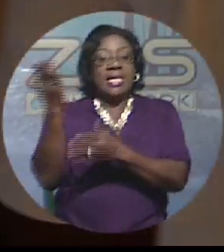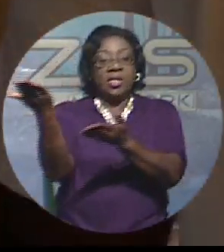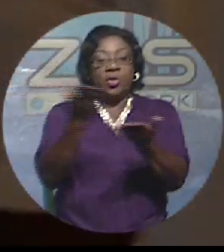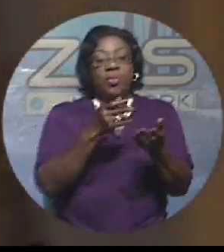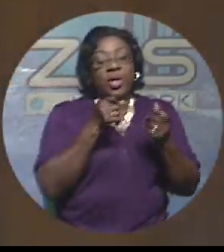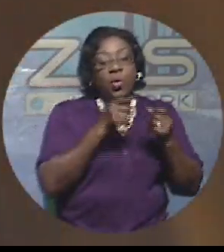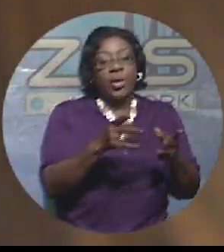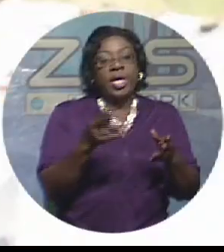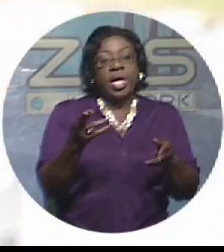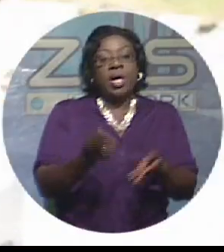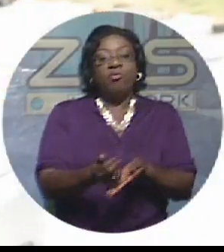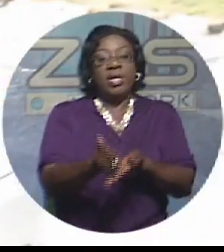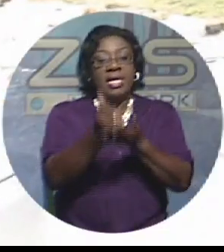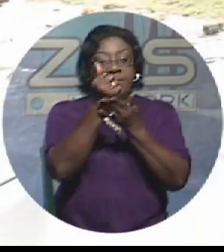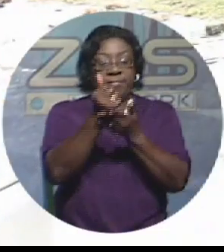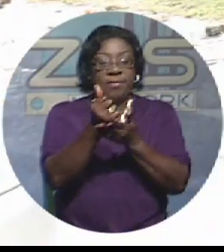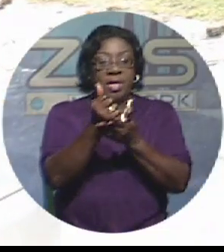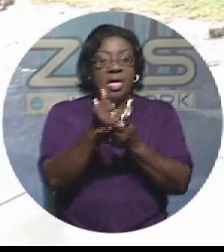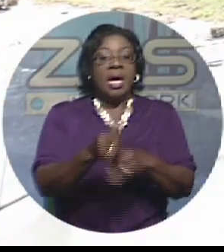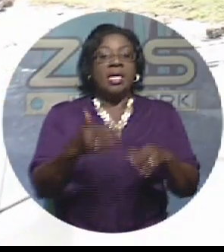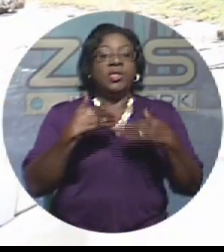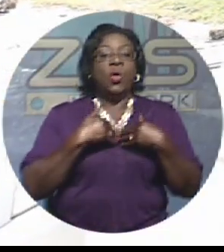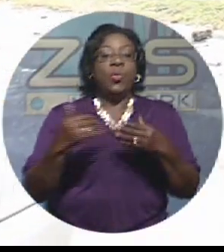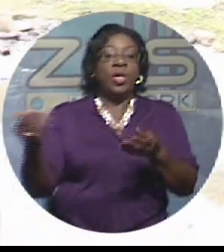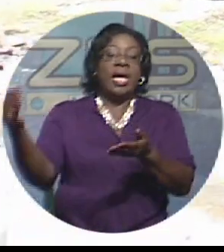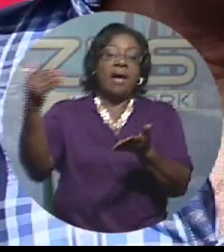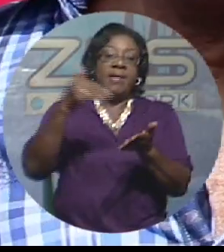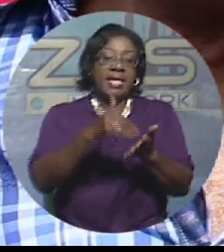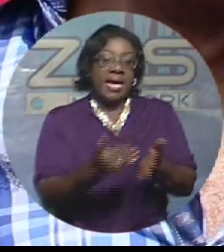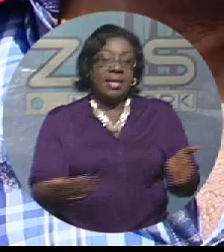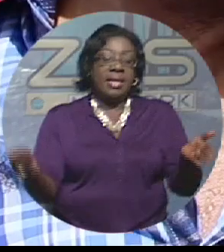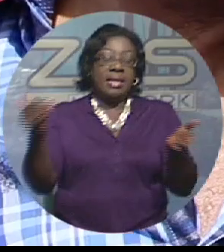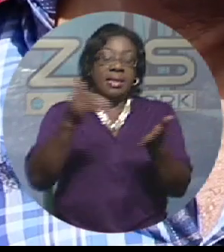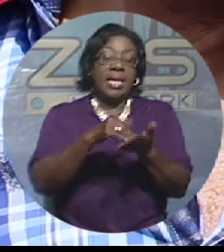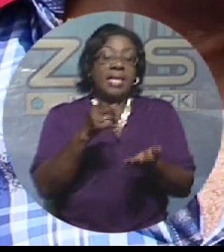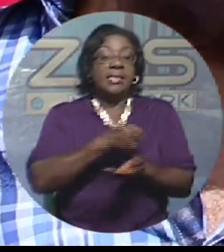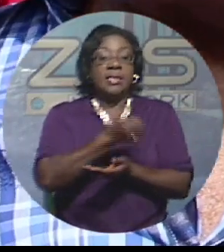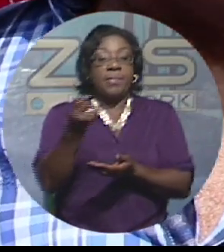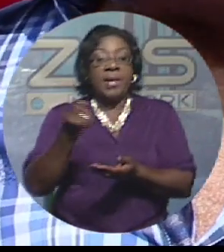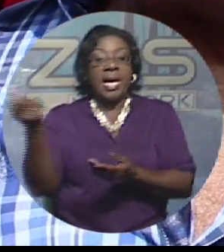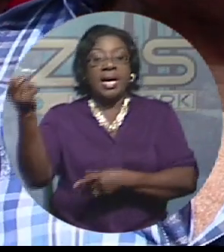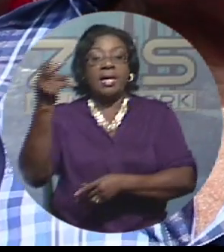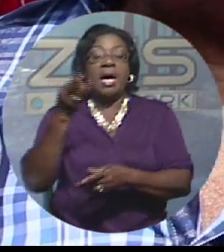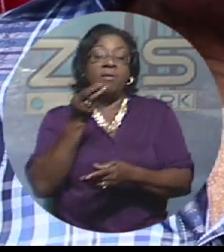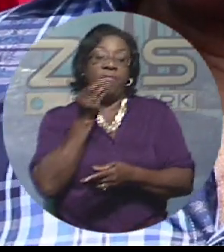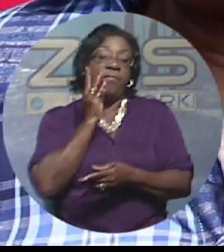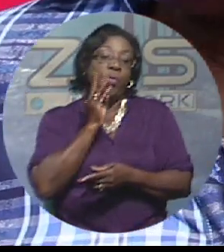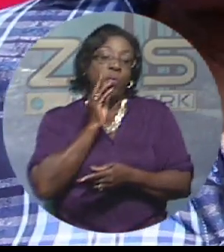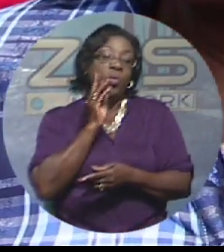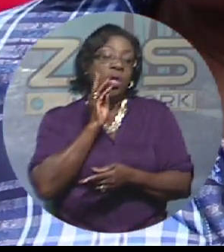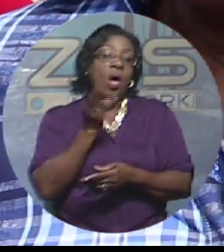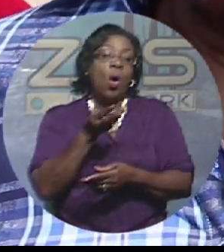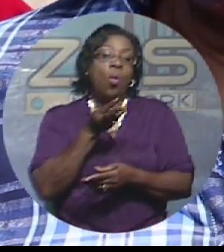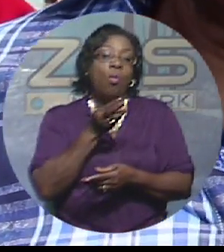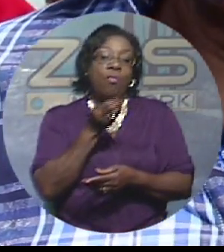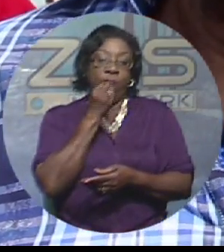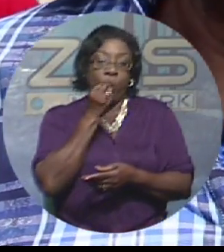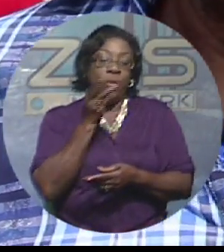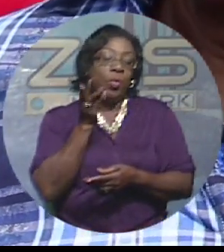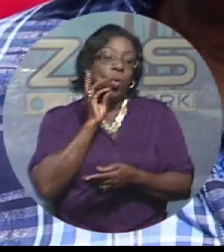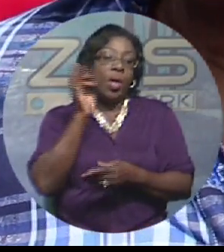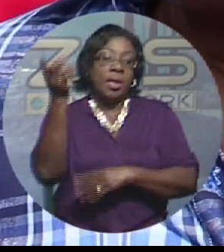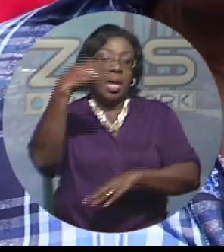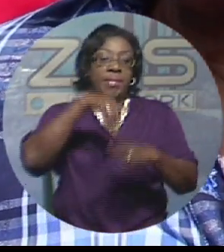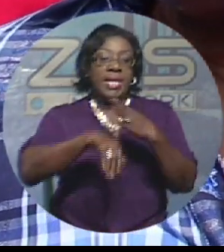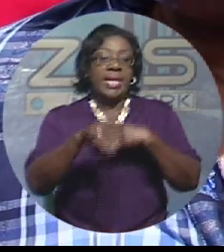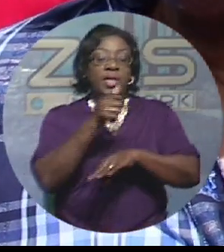relief. So we're going to have a constant supply of food, stuffs, water, etc.,